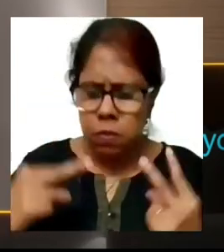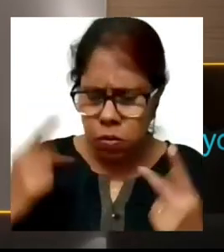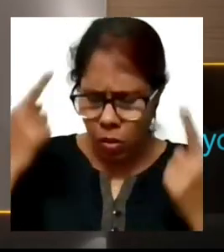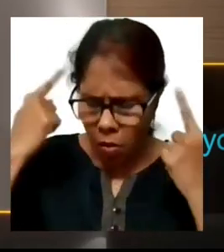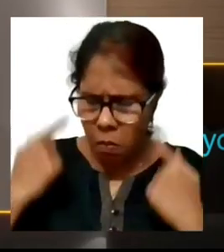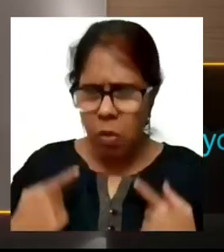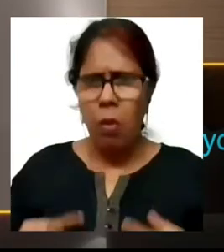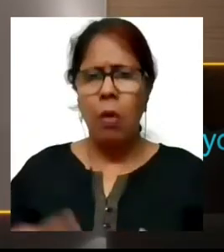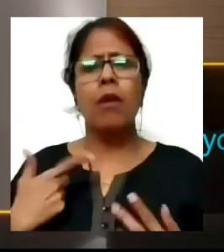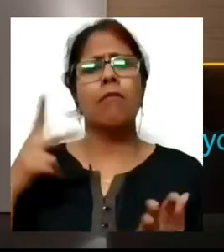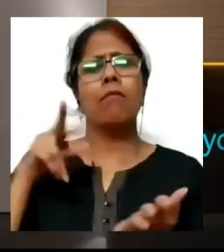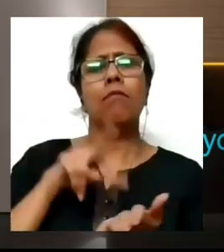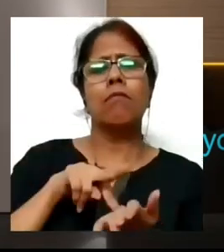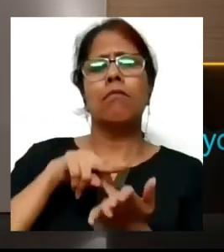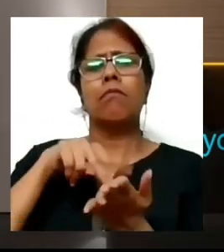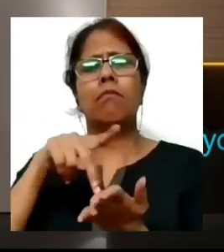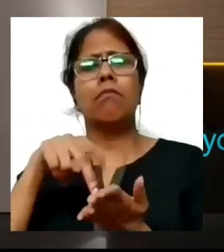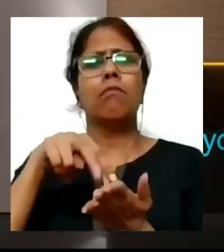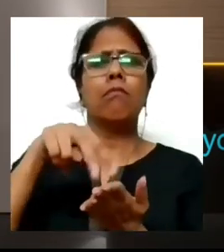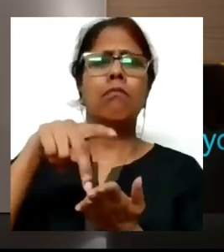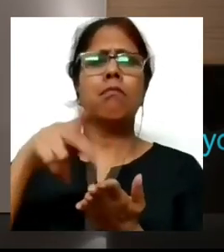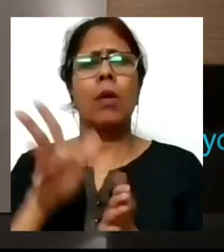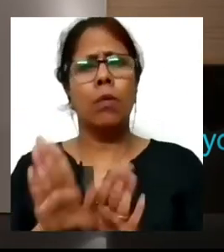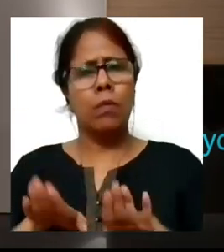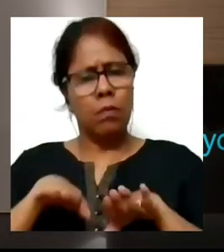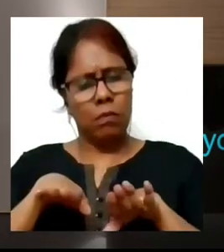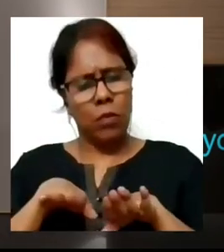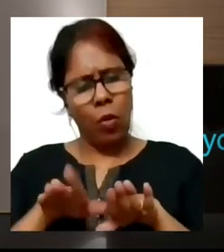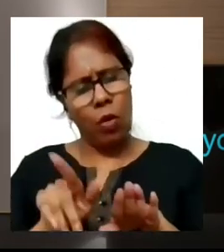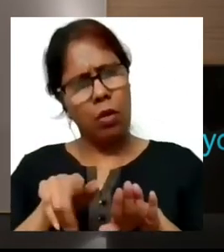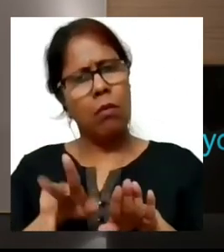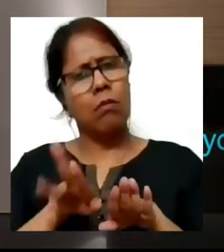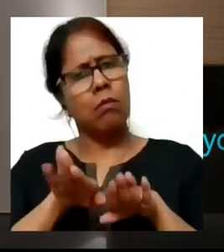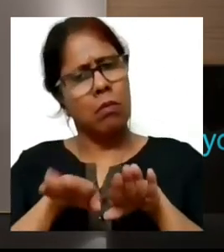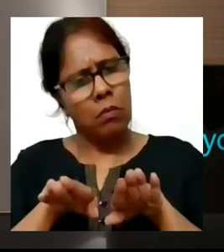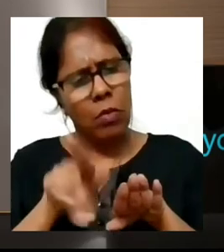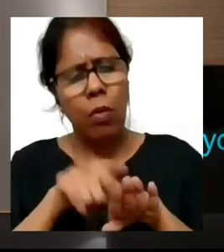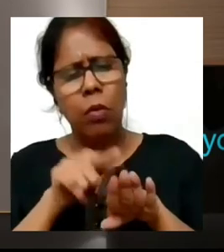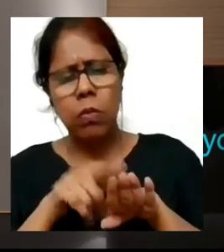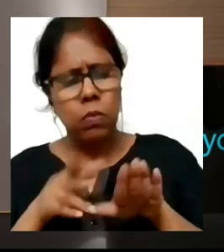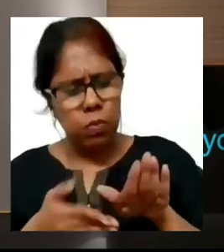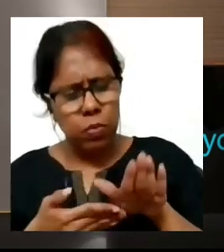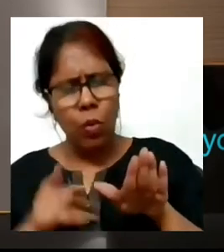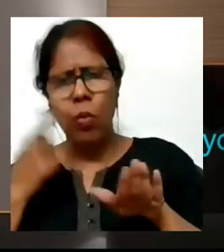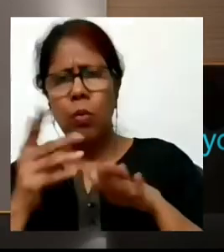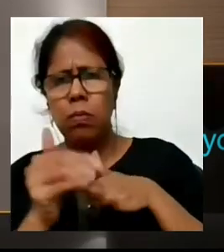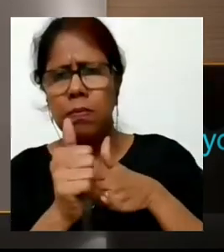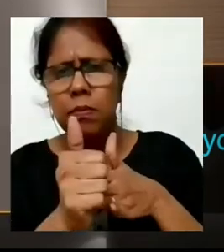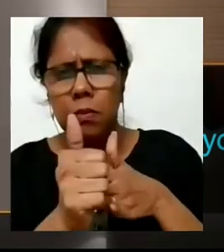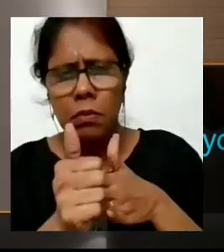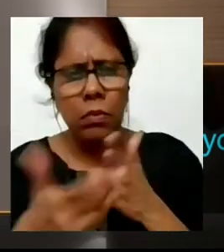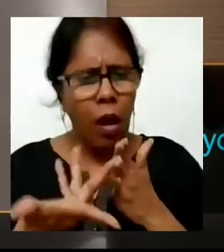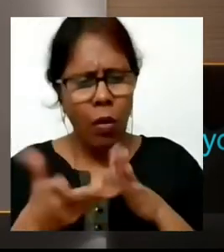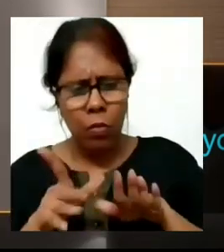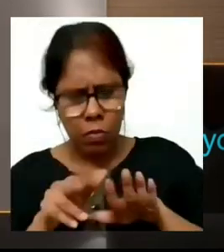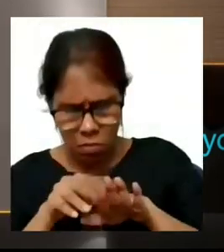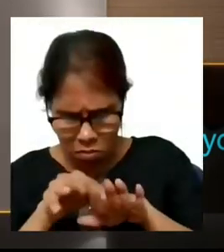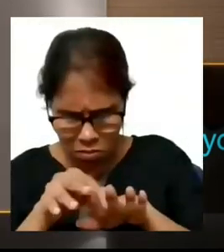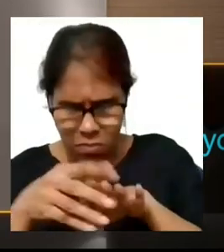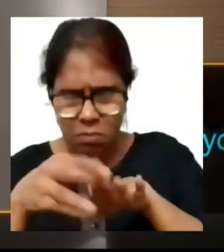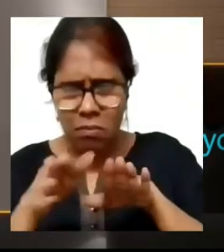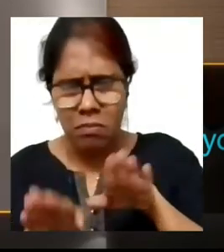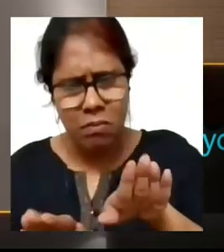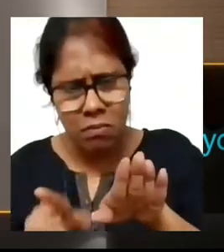as I walk, is it my heel leading my feet or is it my toe leading? I think beginning